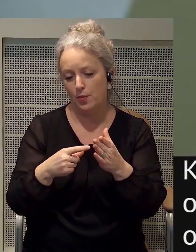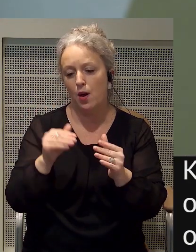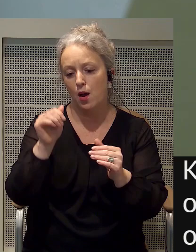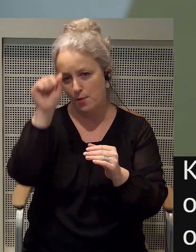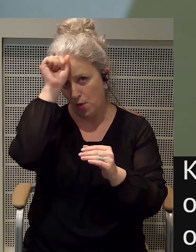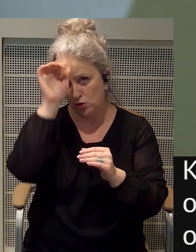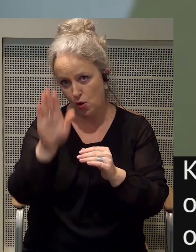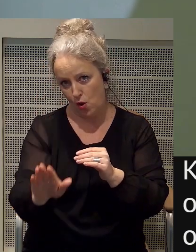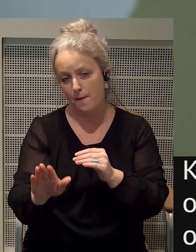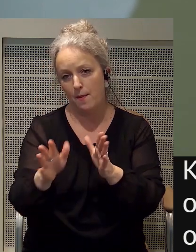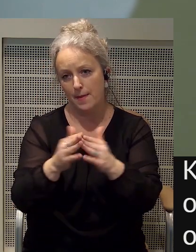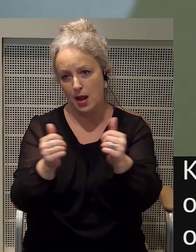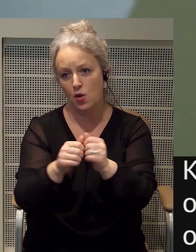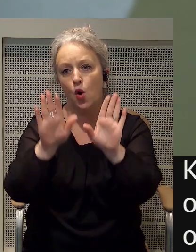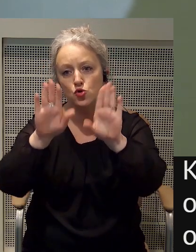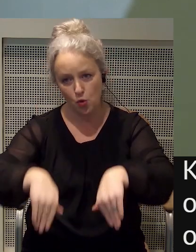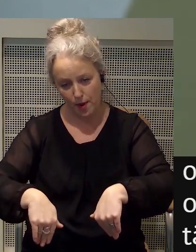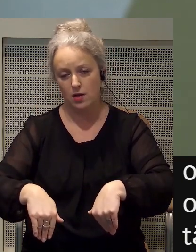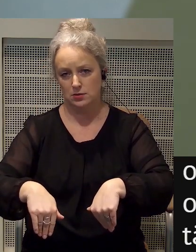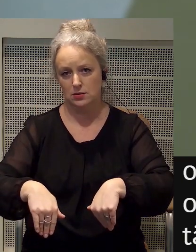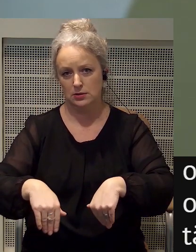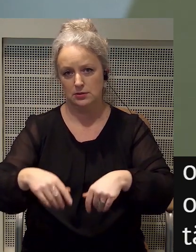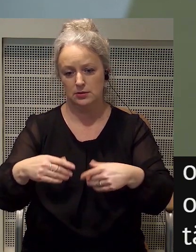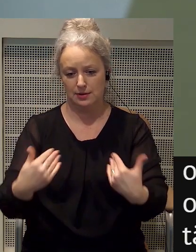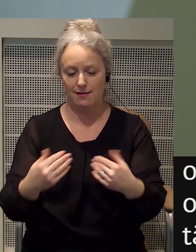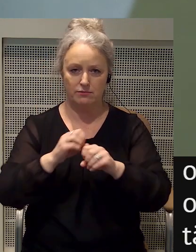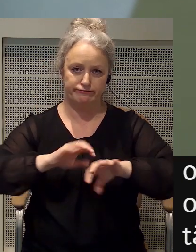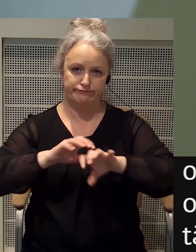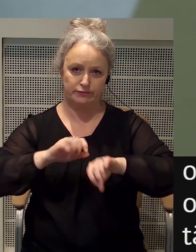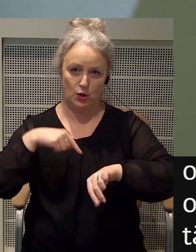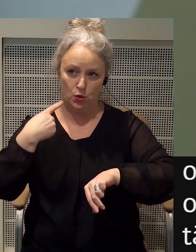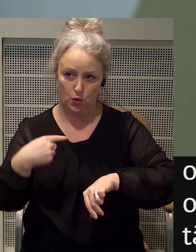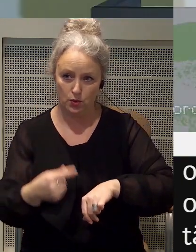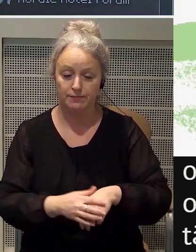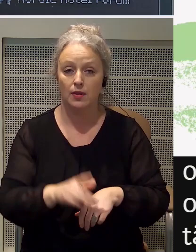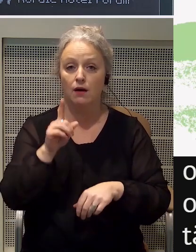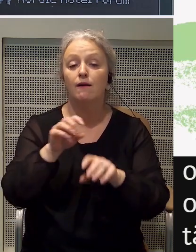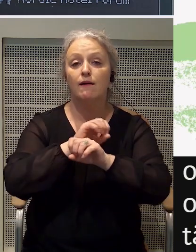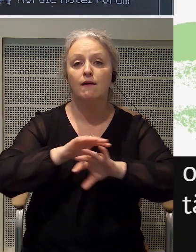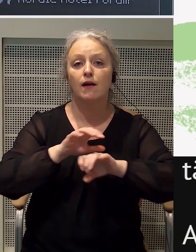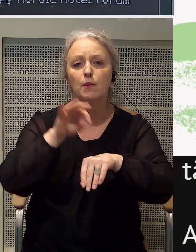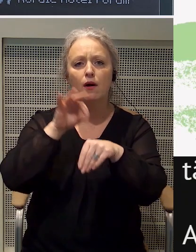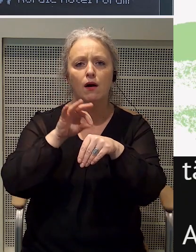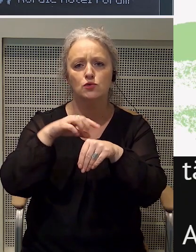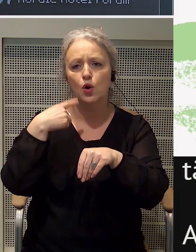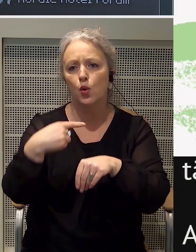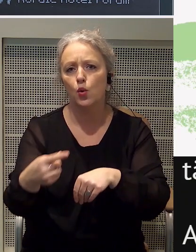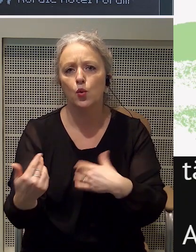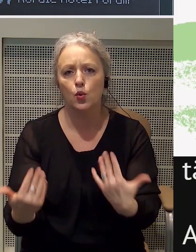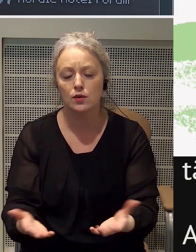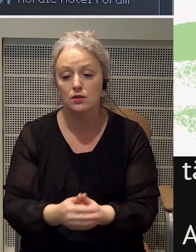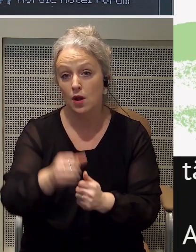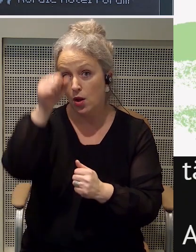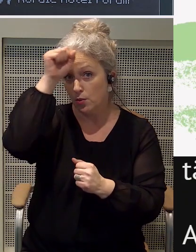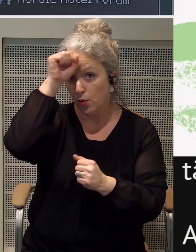about Maroteaux-Lamy syndrome, and I have no conflict interest, and I have the approval of